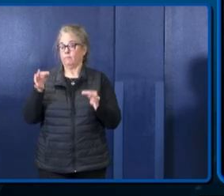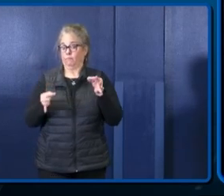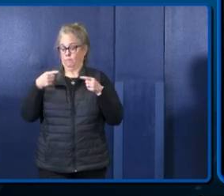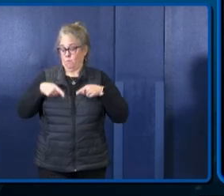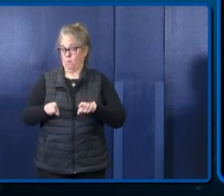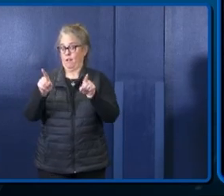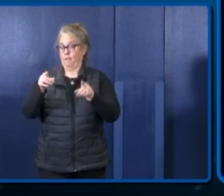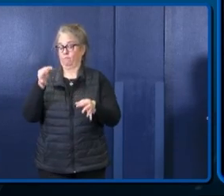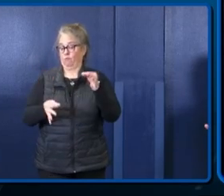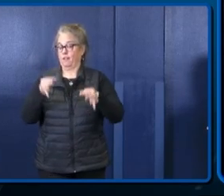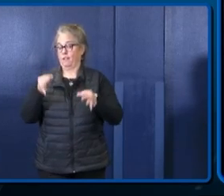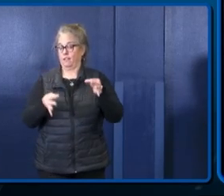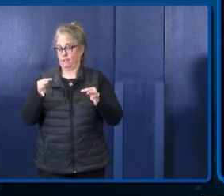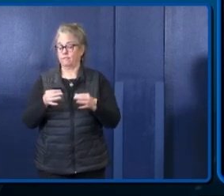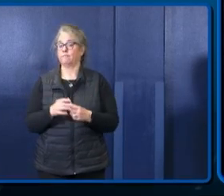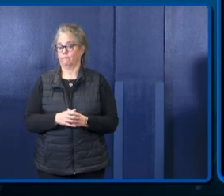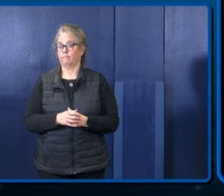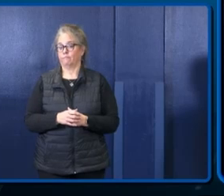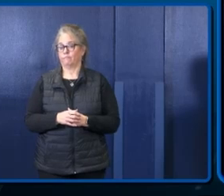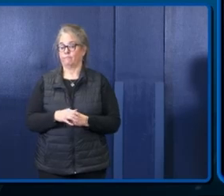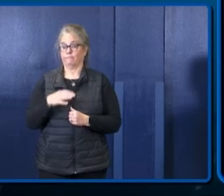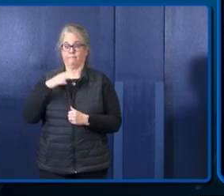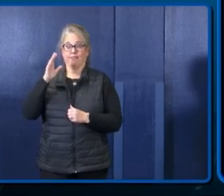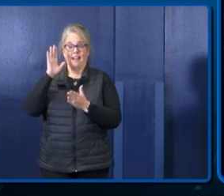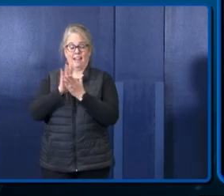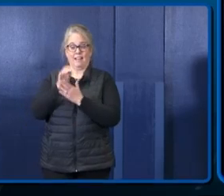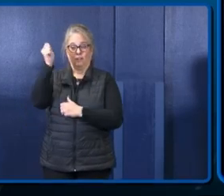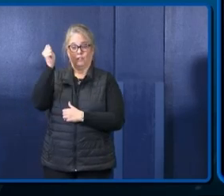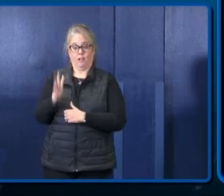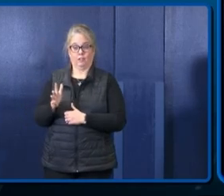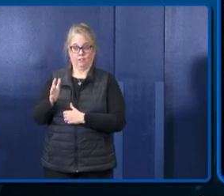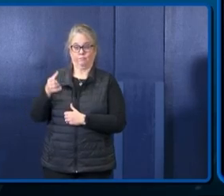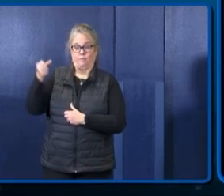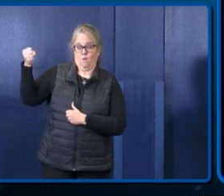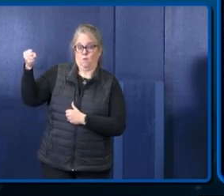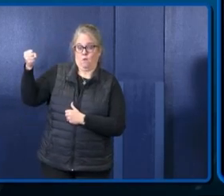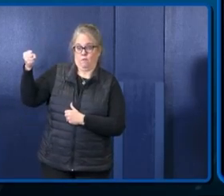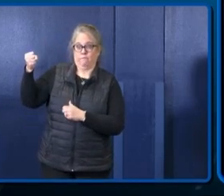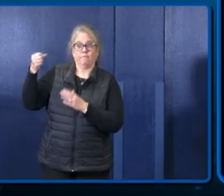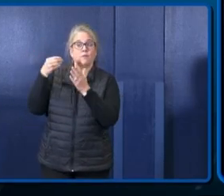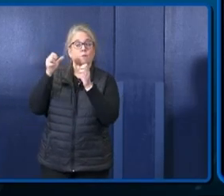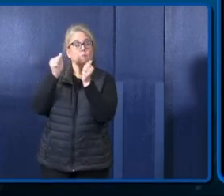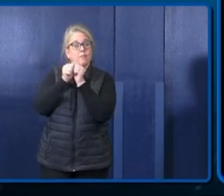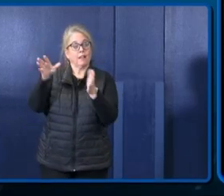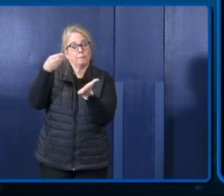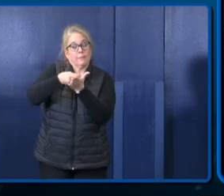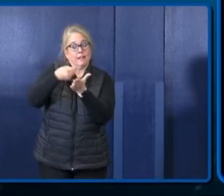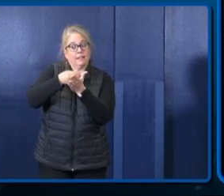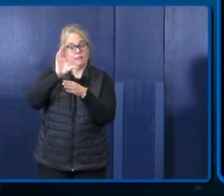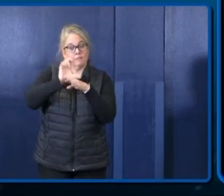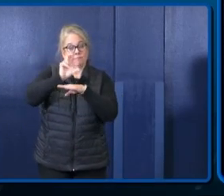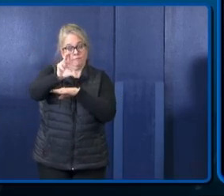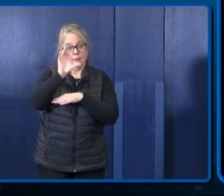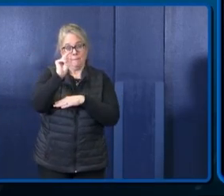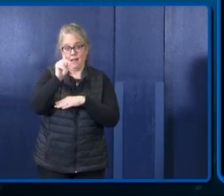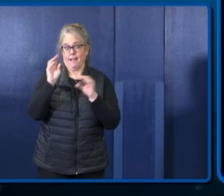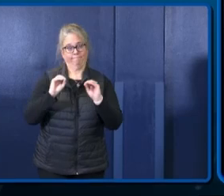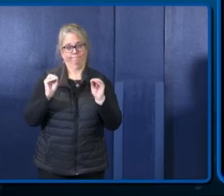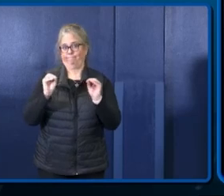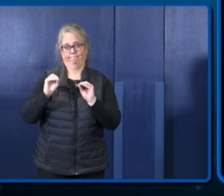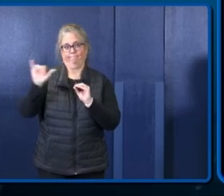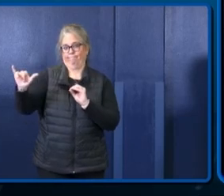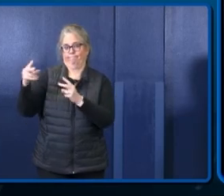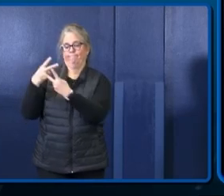the charges and also to continue to hold the defendant without bond going forward. We certainly feel that we have enough to achieve that,